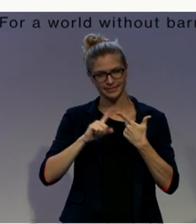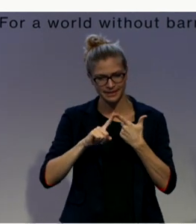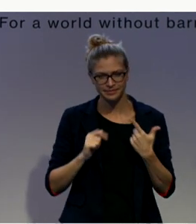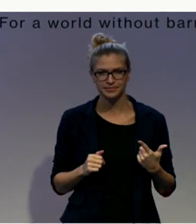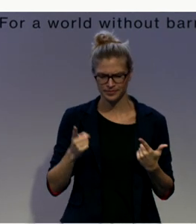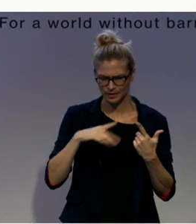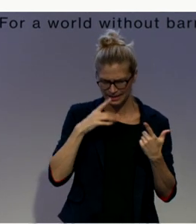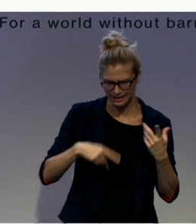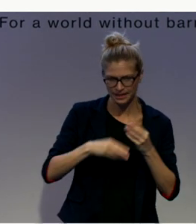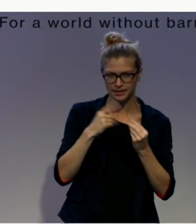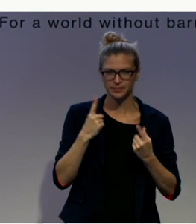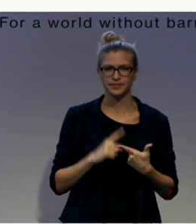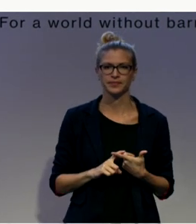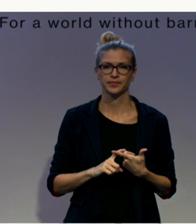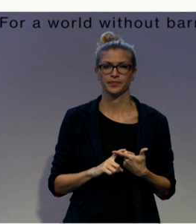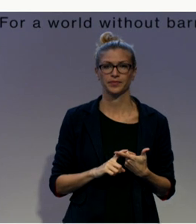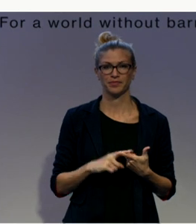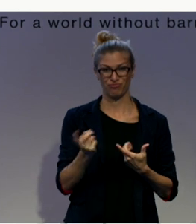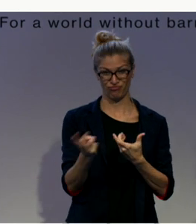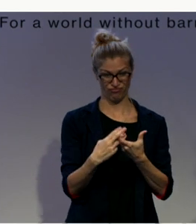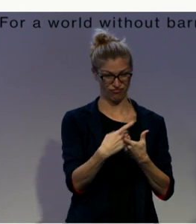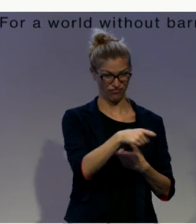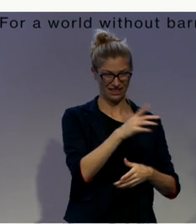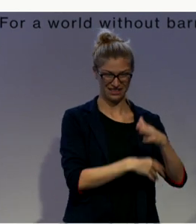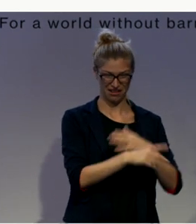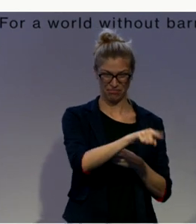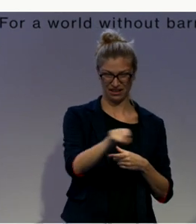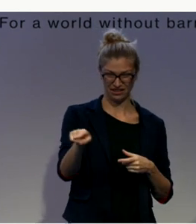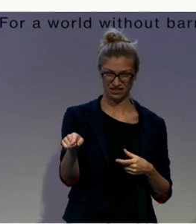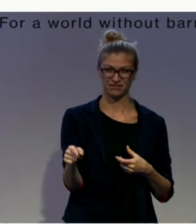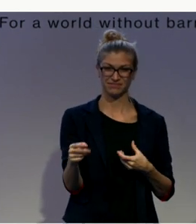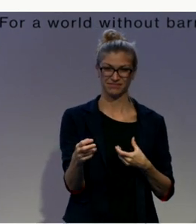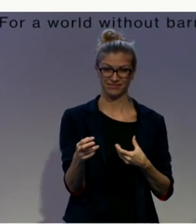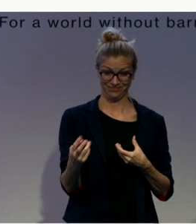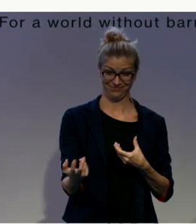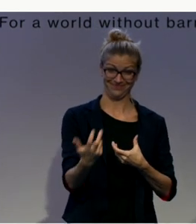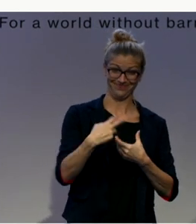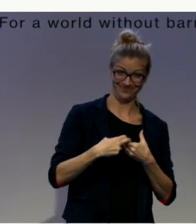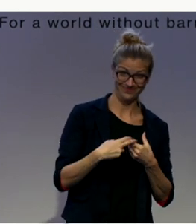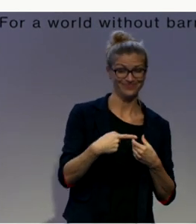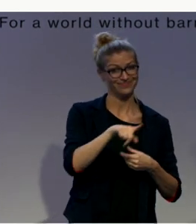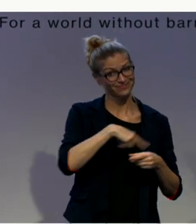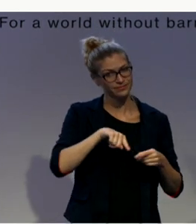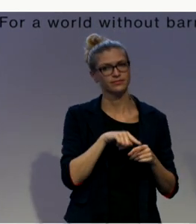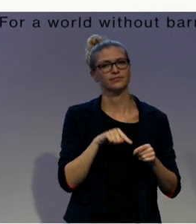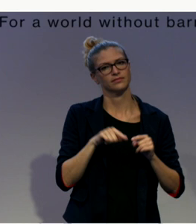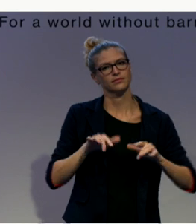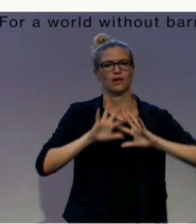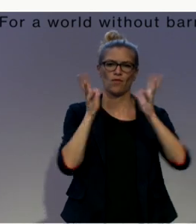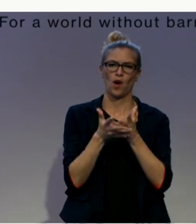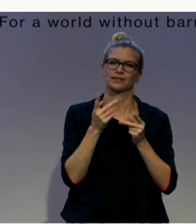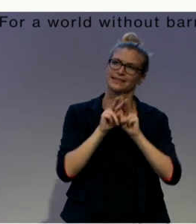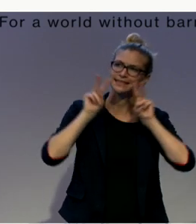is very important to change the world, to change the sociality. Thank you very much. Thank